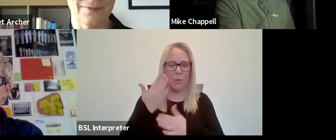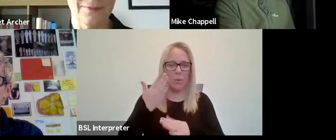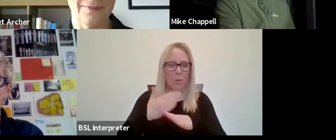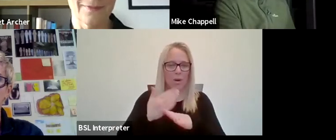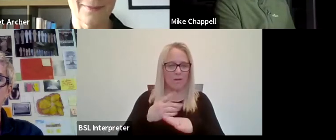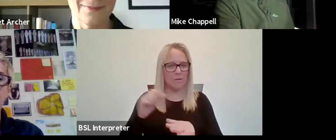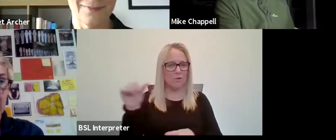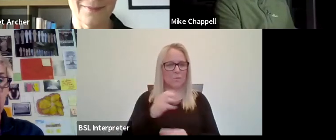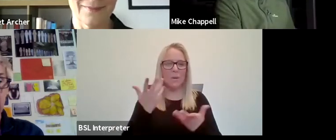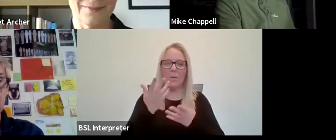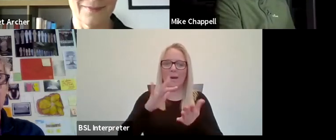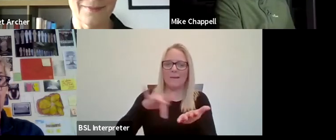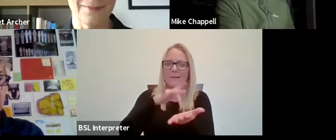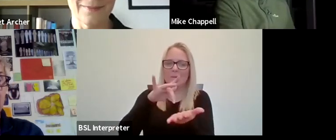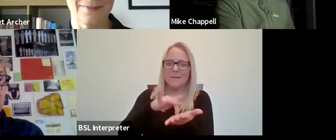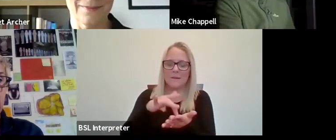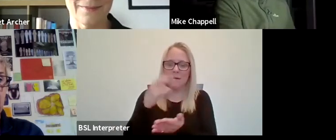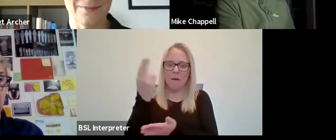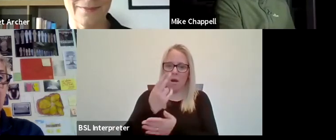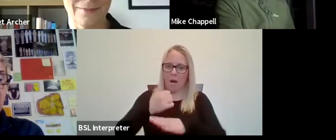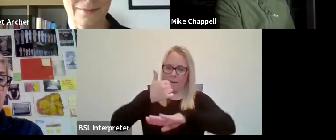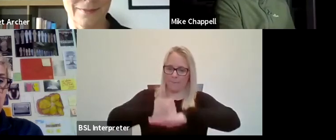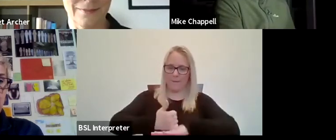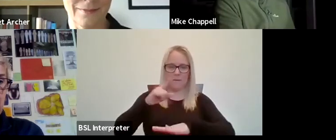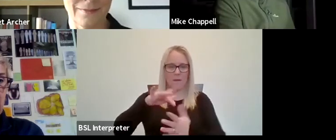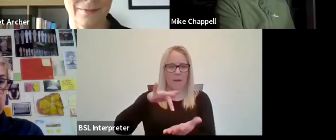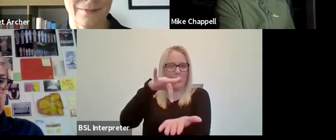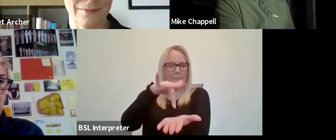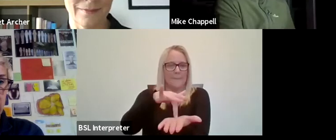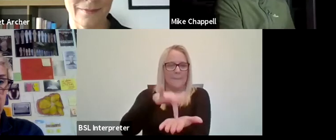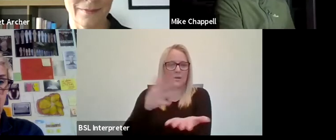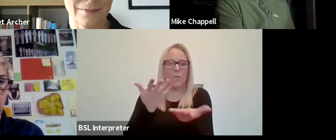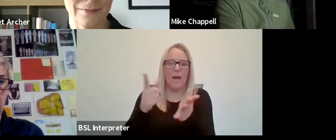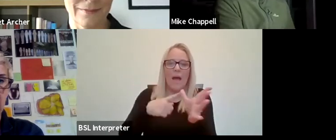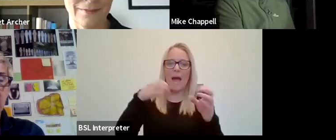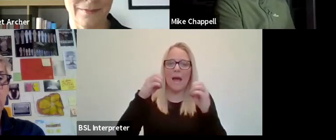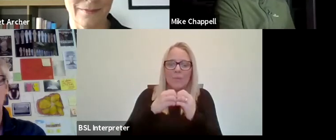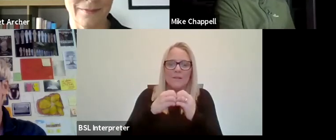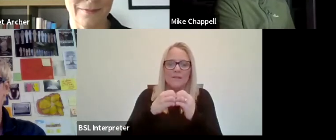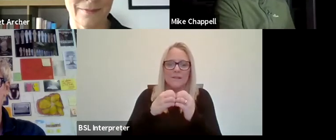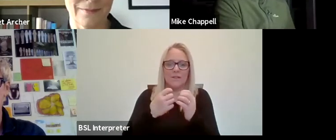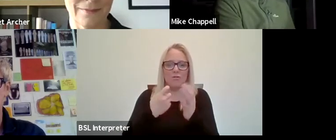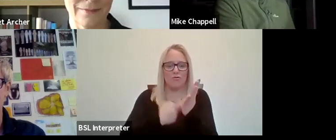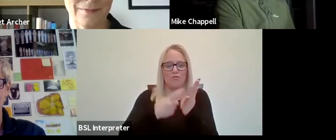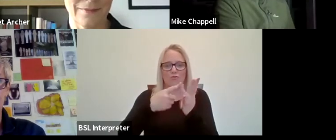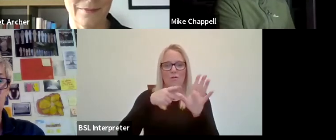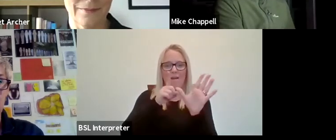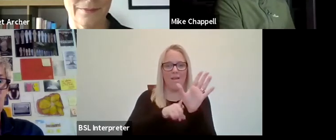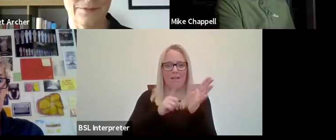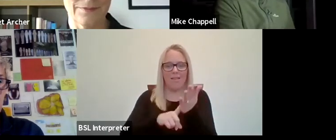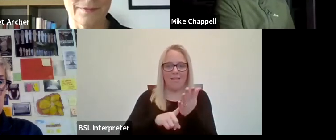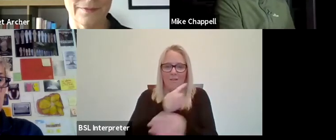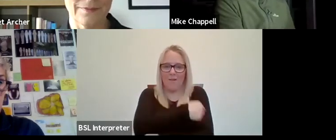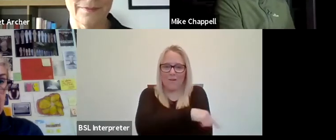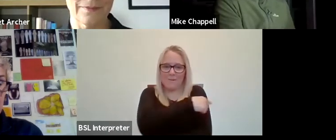interesting, unusual gallery that's sited in the middle of the Aberdeen Royal Infirmary. So it's also got specific sensitivities